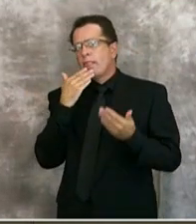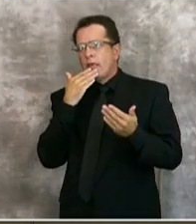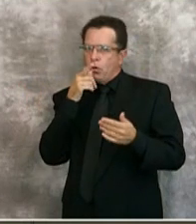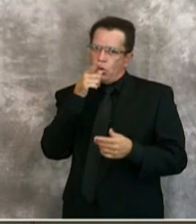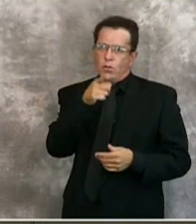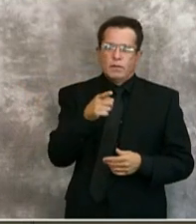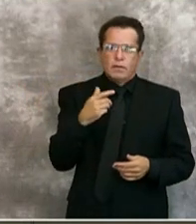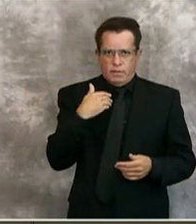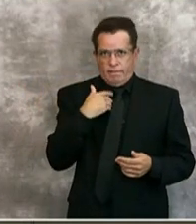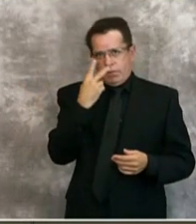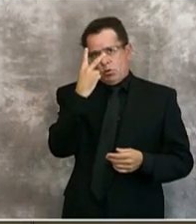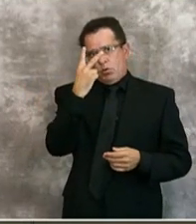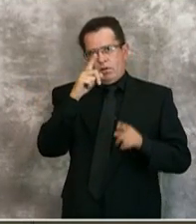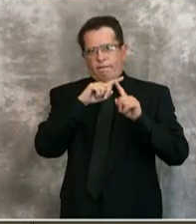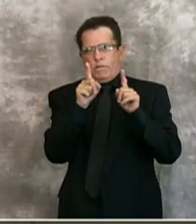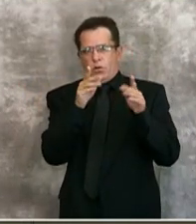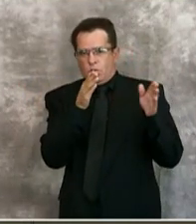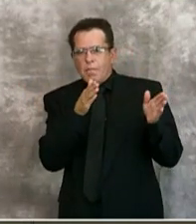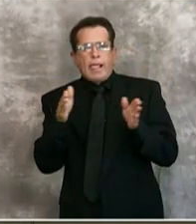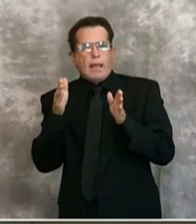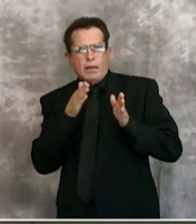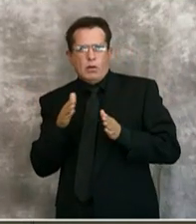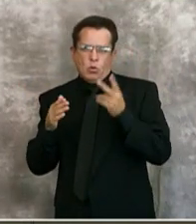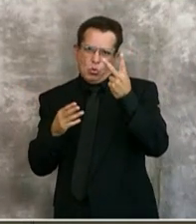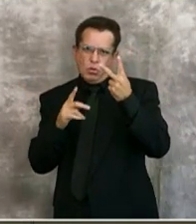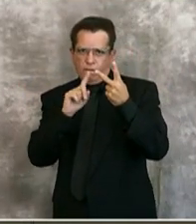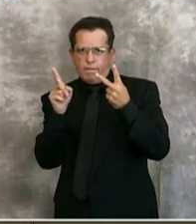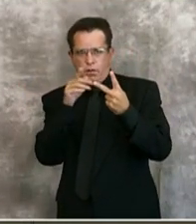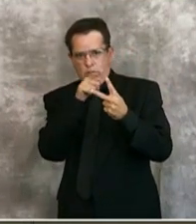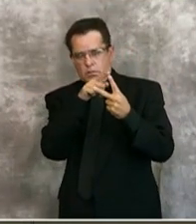there are two strategies or